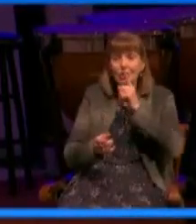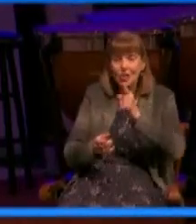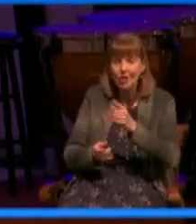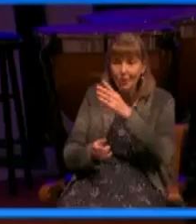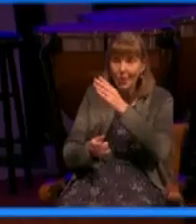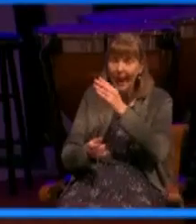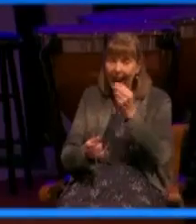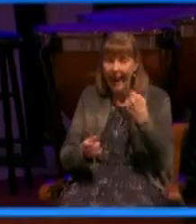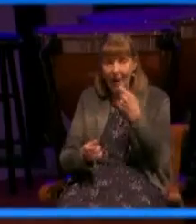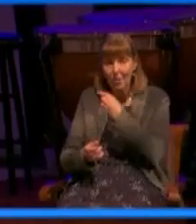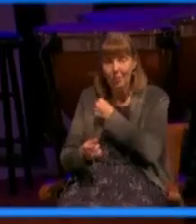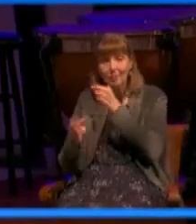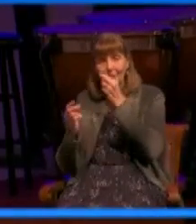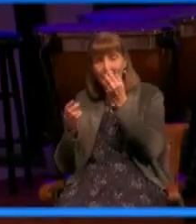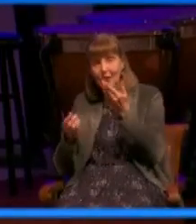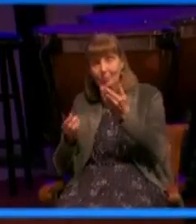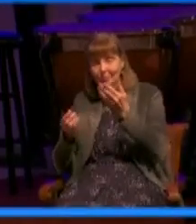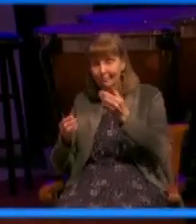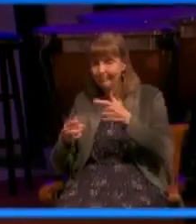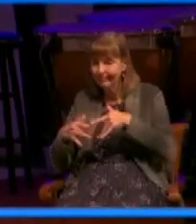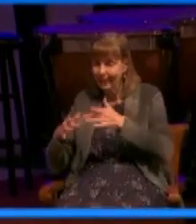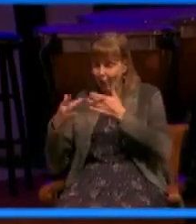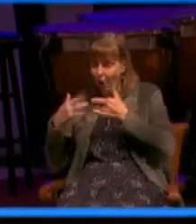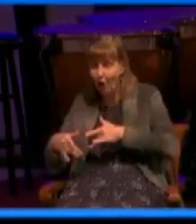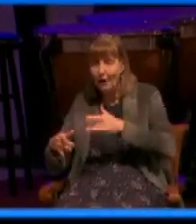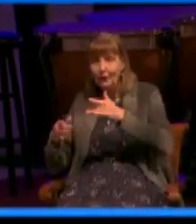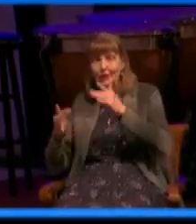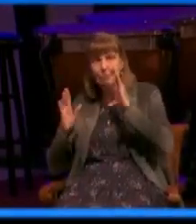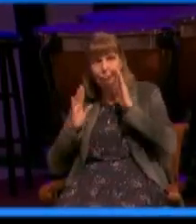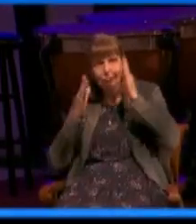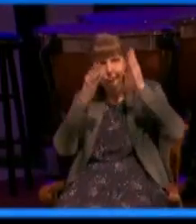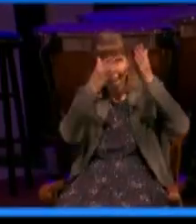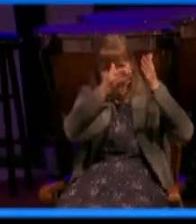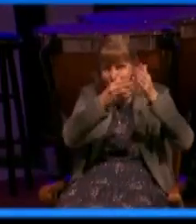with Colossians. Take it and turn with me to Colossians chapter 2.